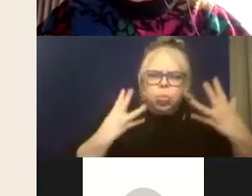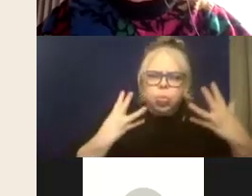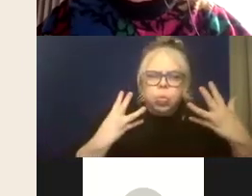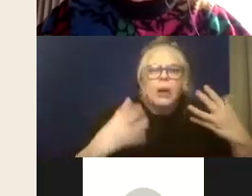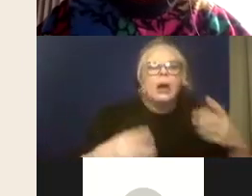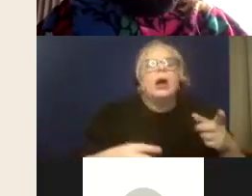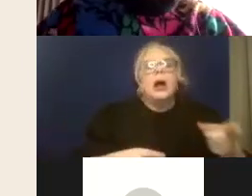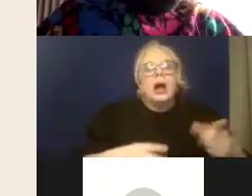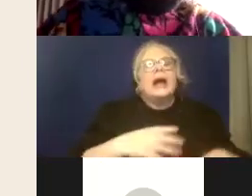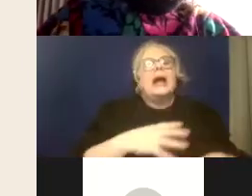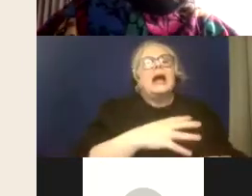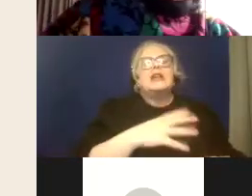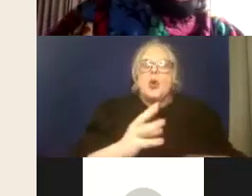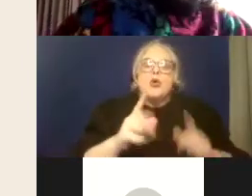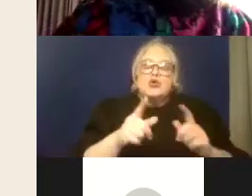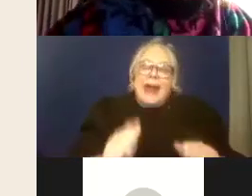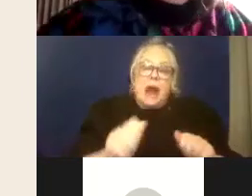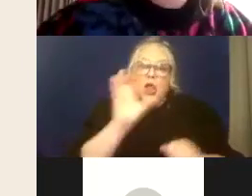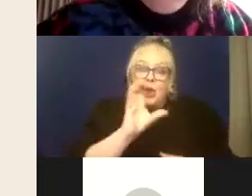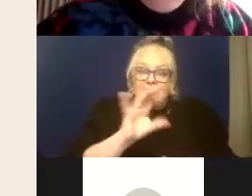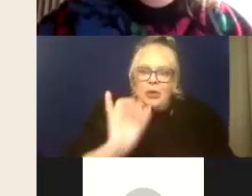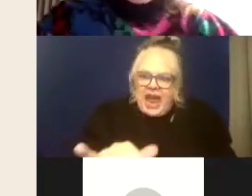blur in photos.